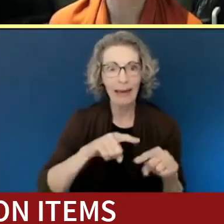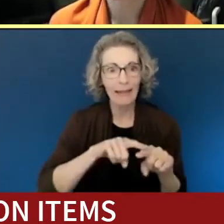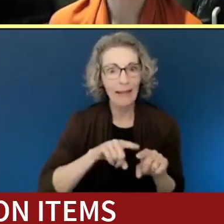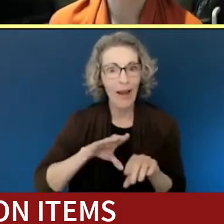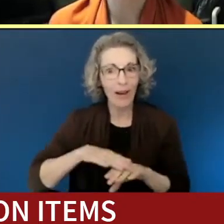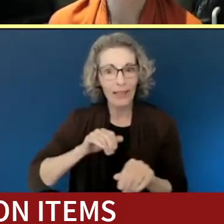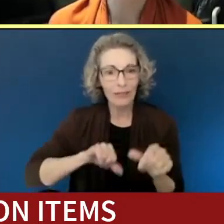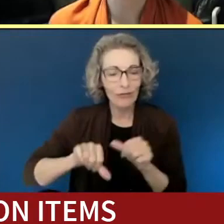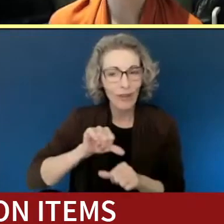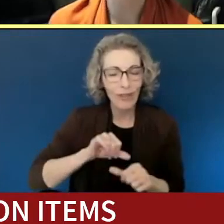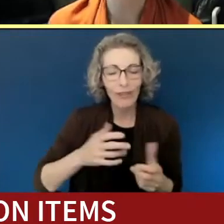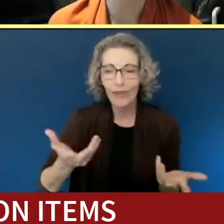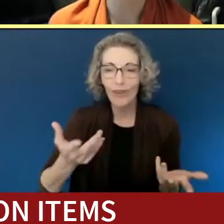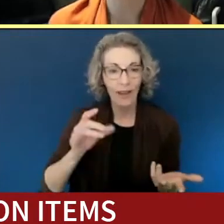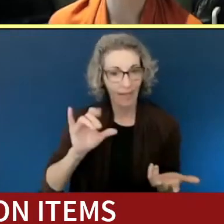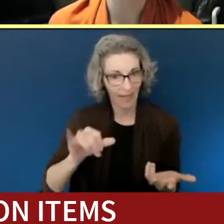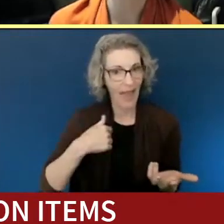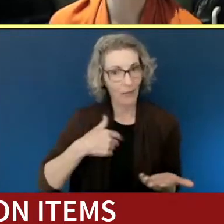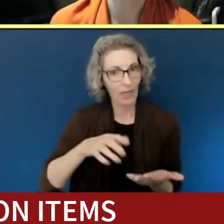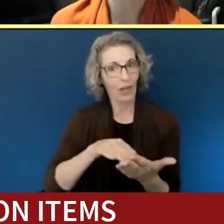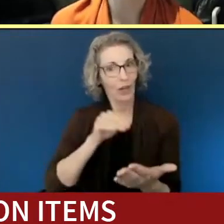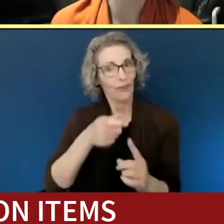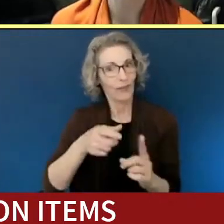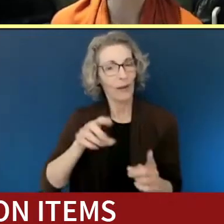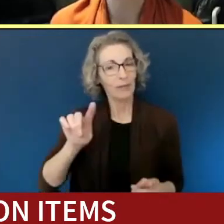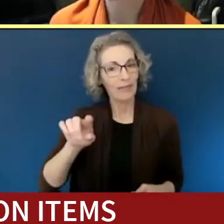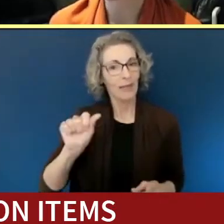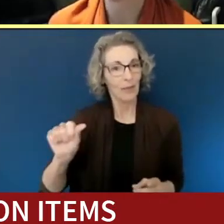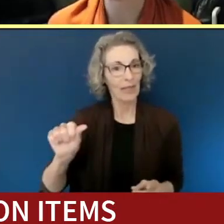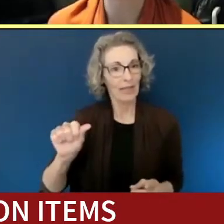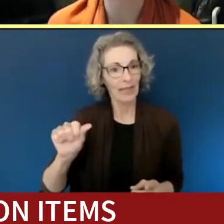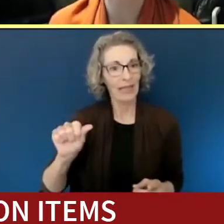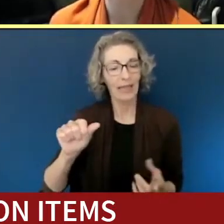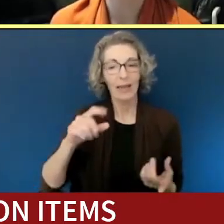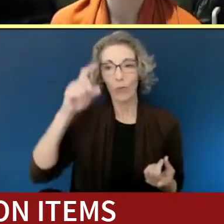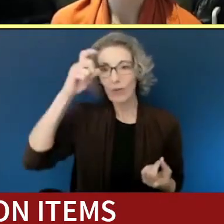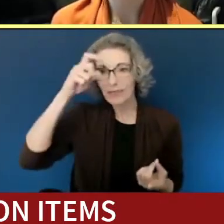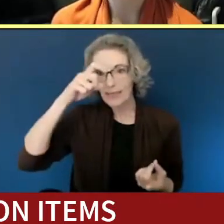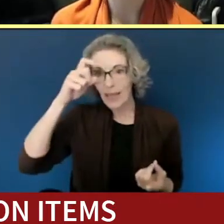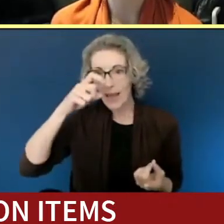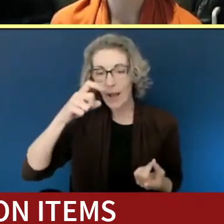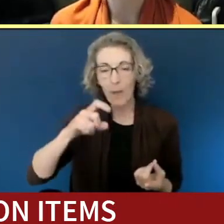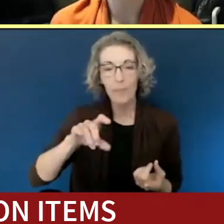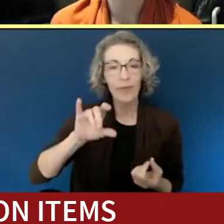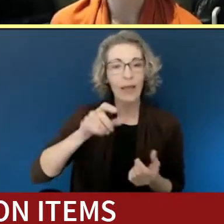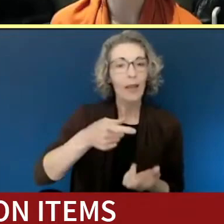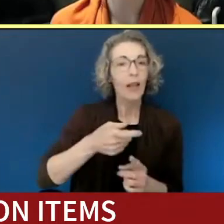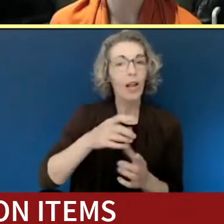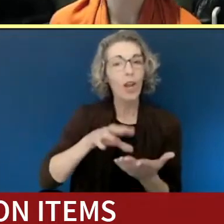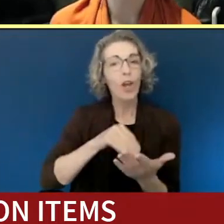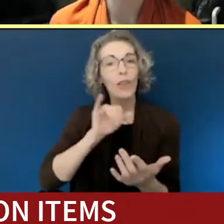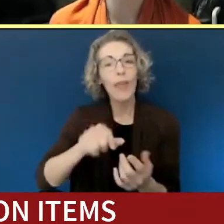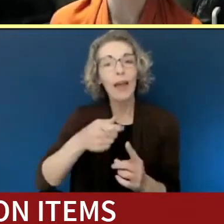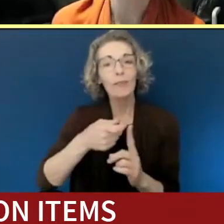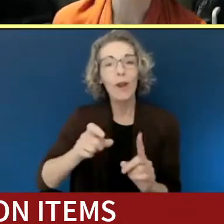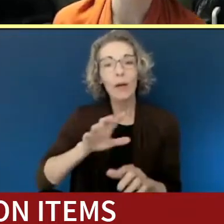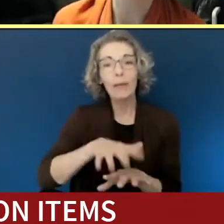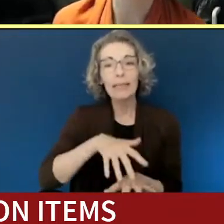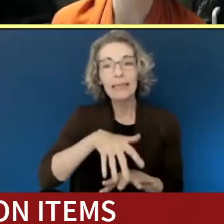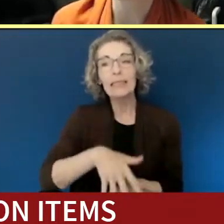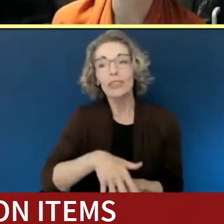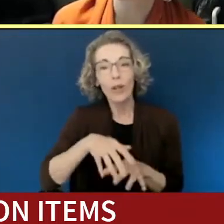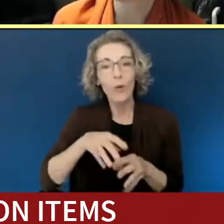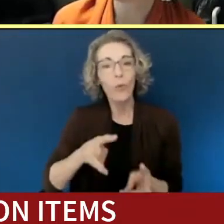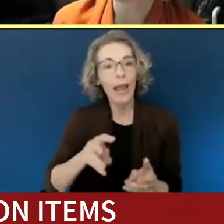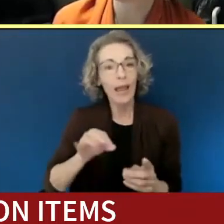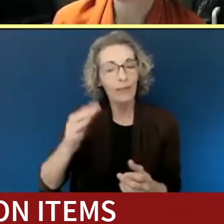learn from disability wisdom, from Indigenous ways of knowing. This is